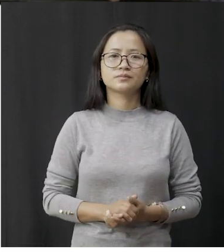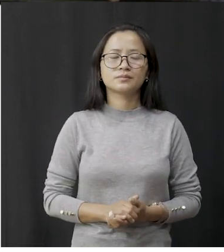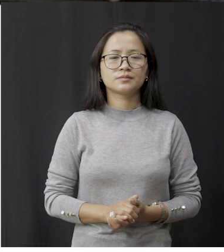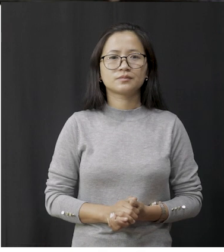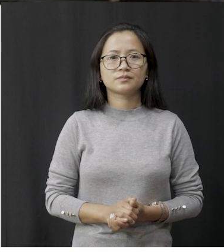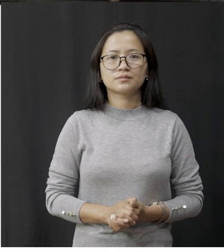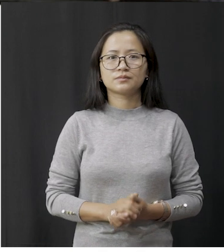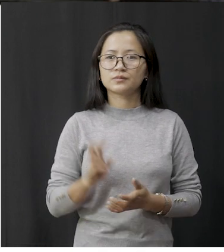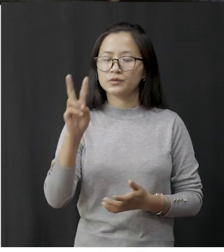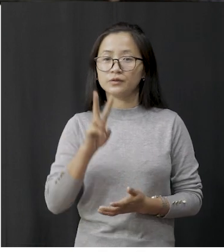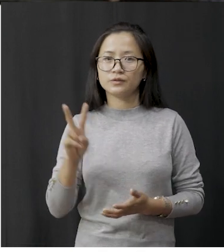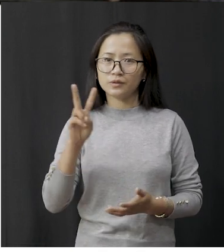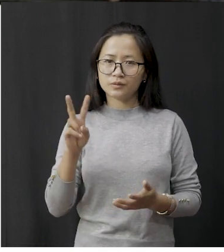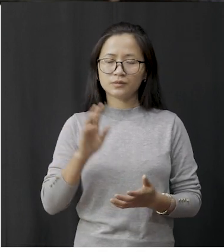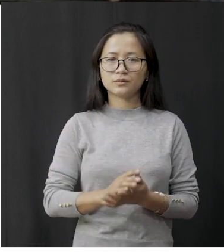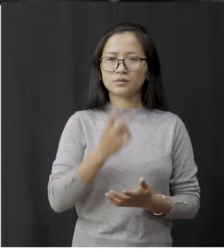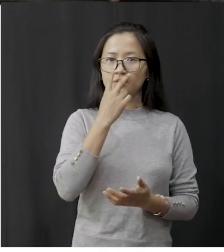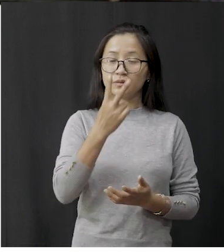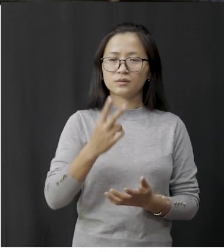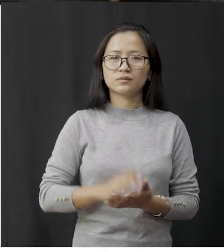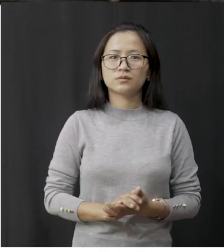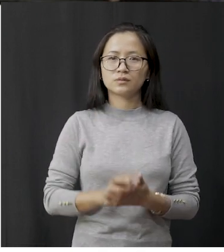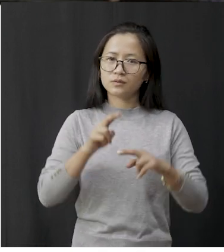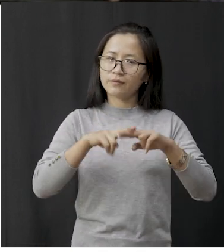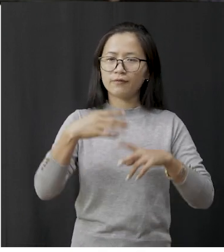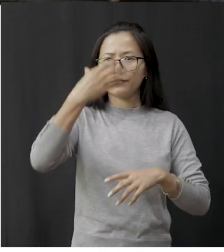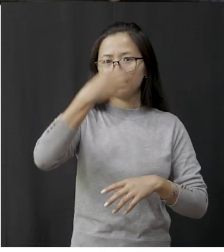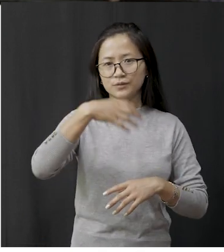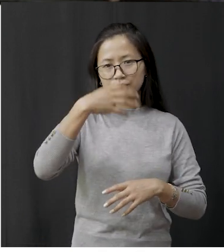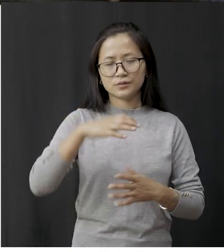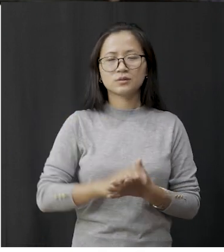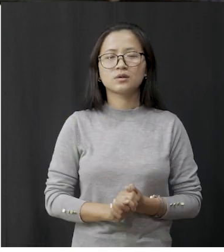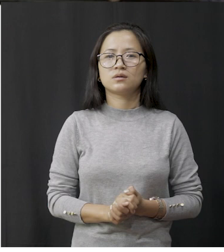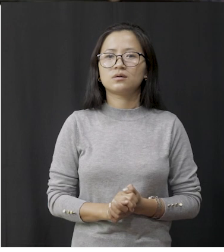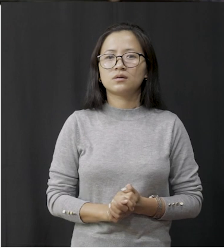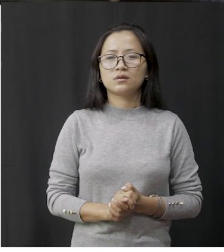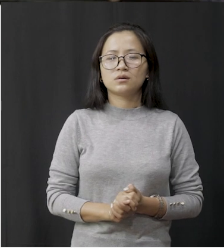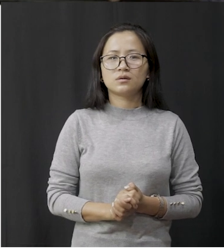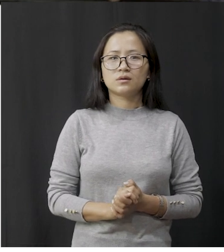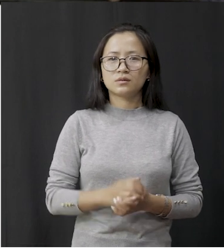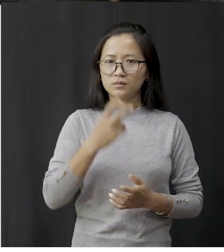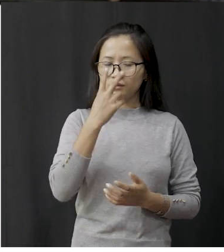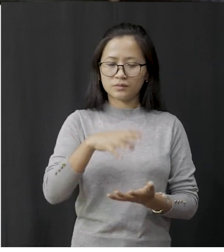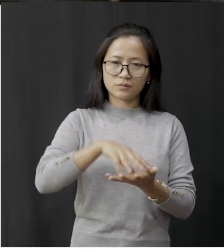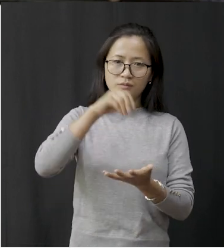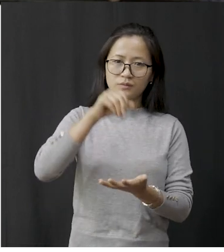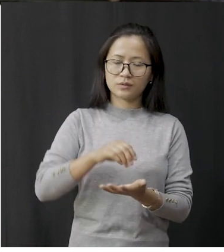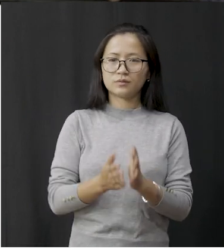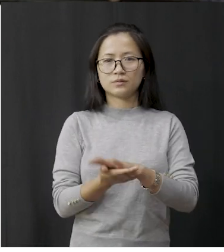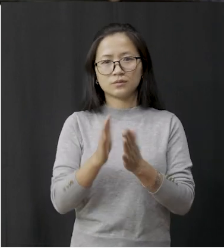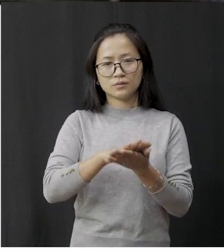see vegetables, we have seen fruits, we have seen rice and